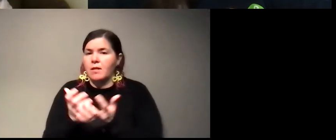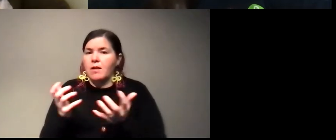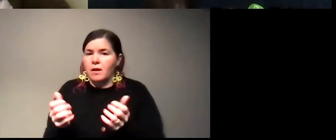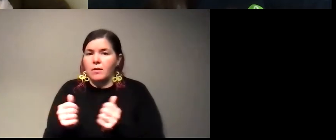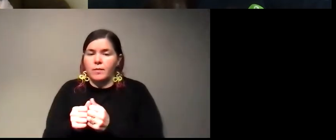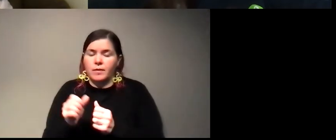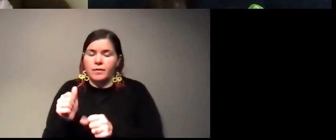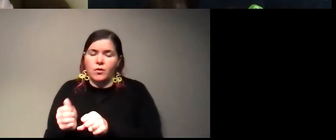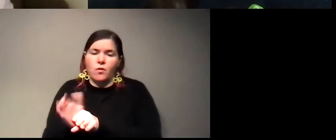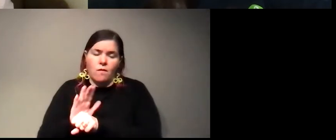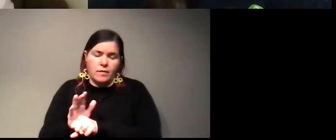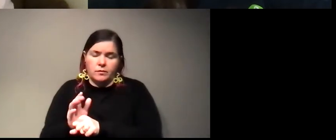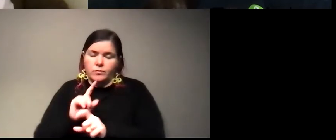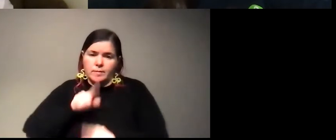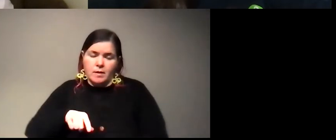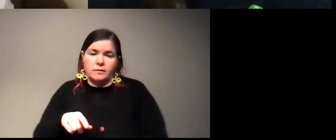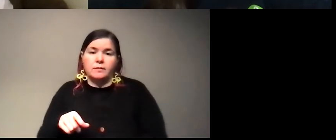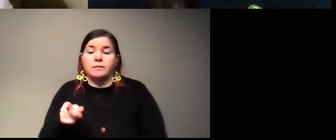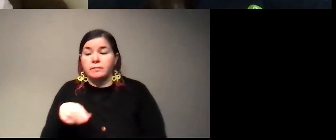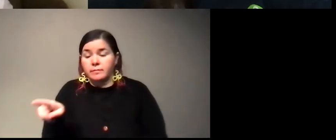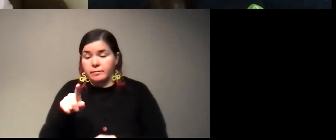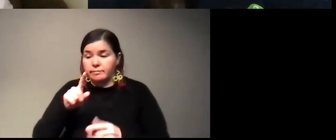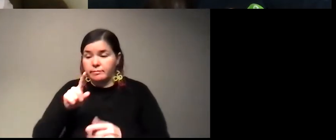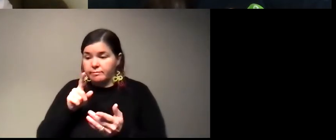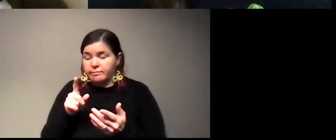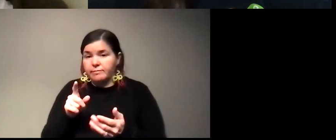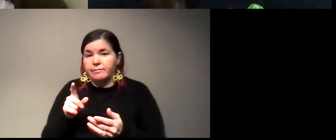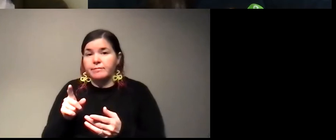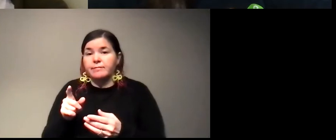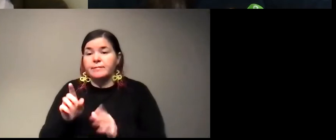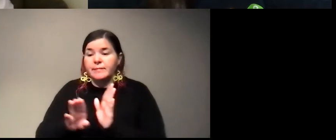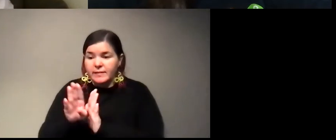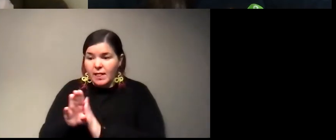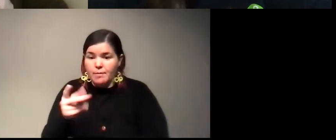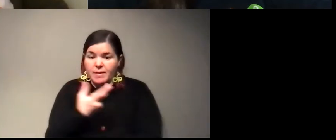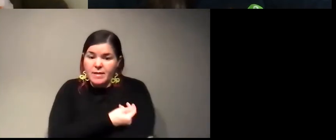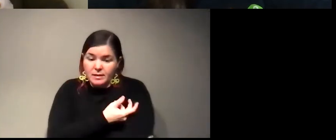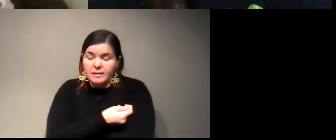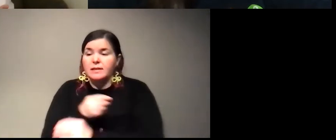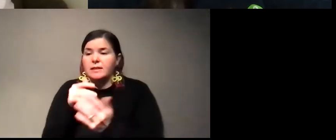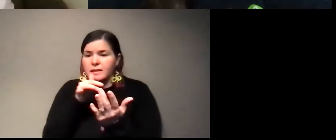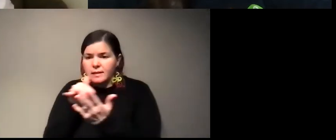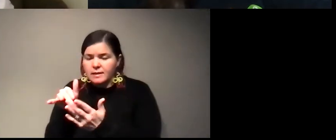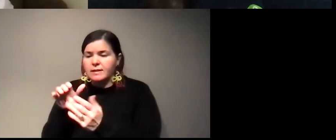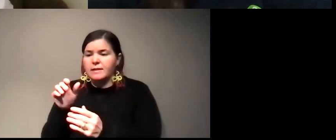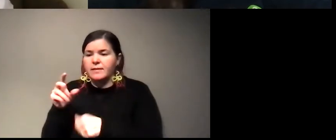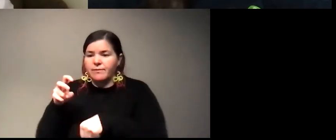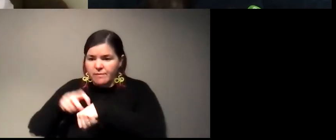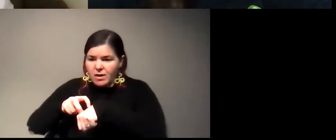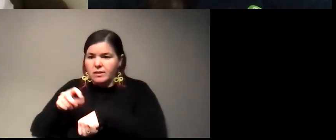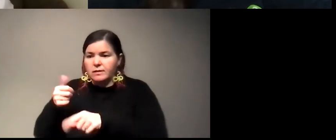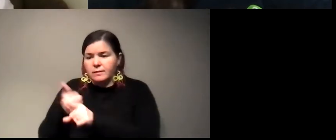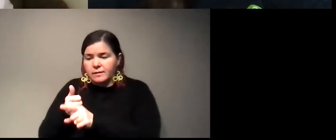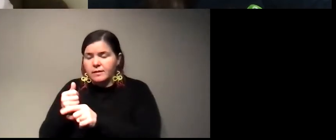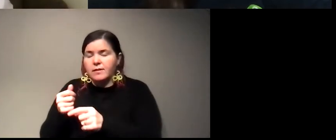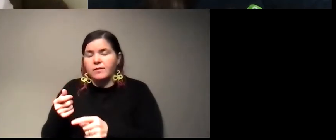the COVID-19 response. So they're the ones that are really helping trying to develop the vaccine and really study the virus itself.